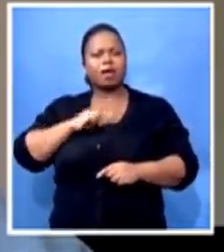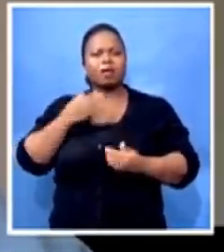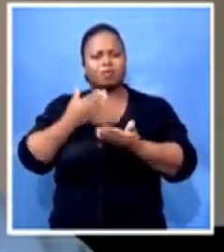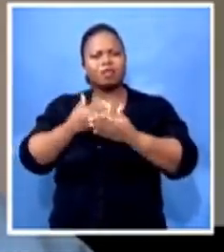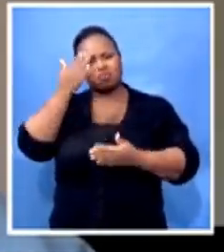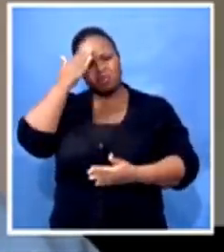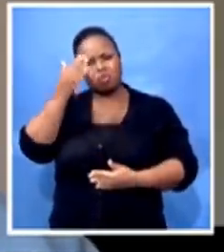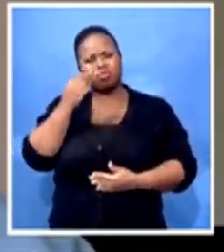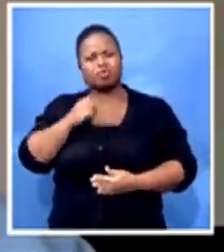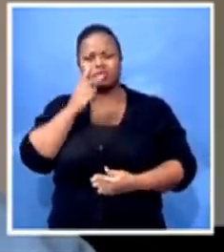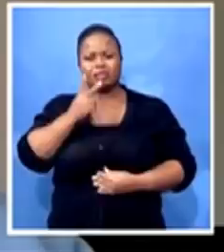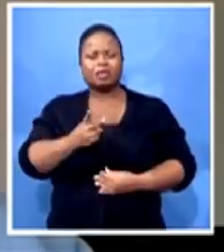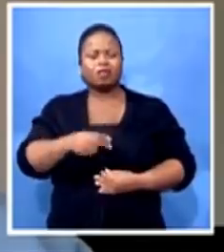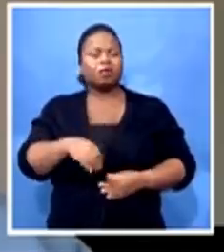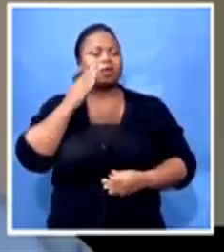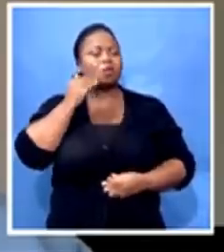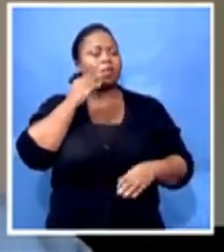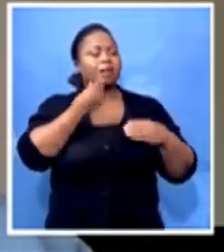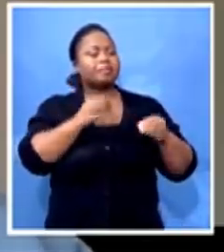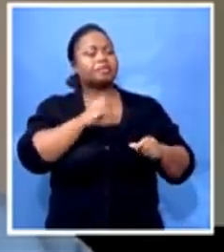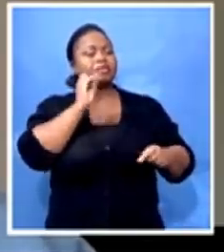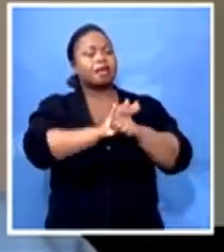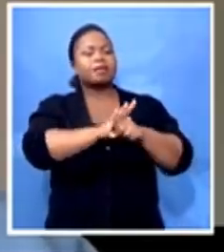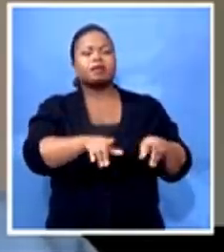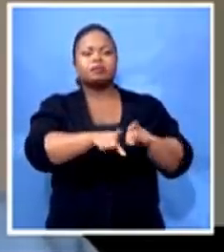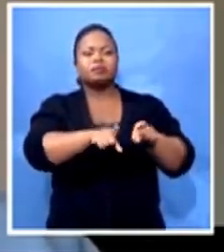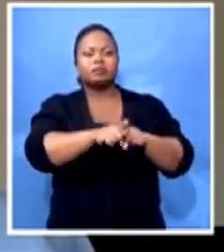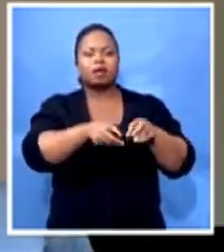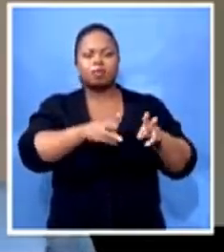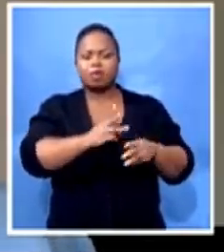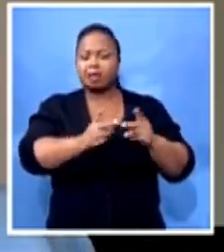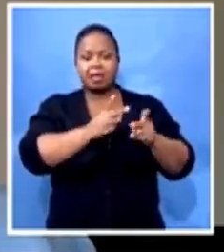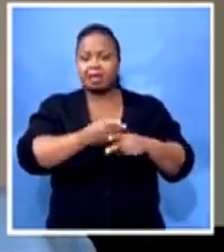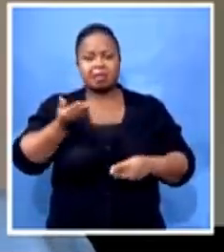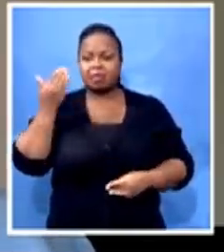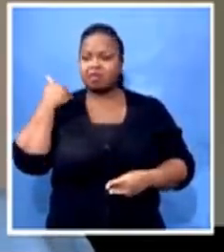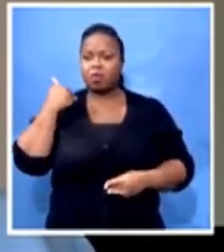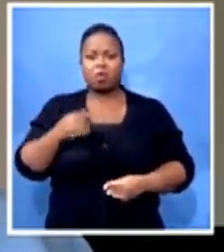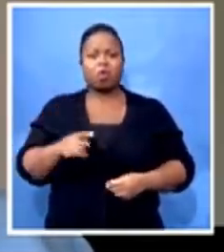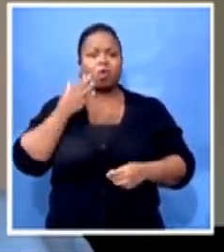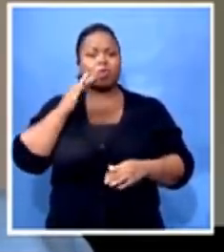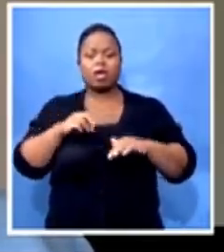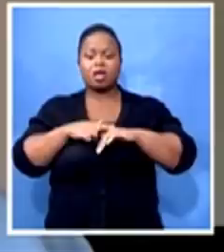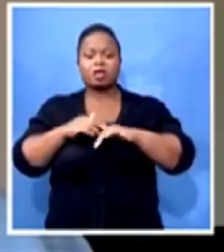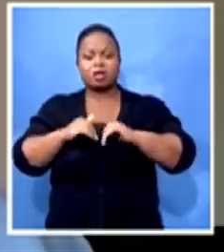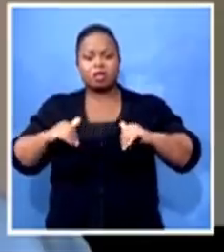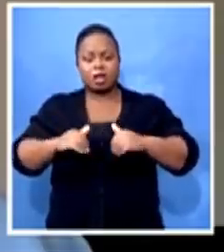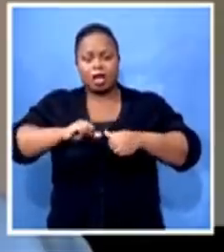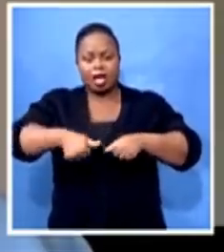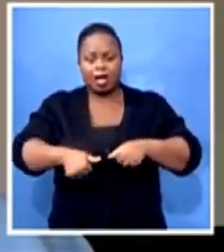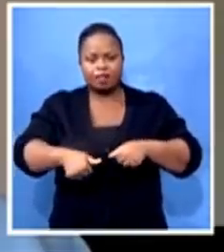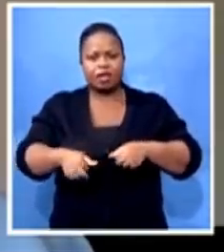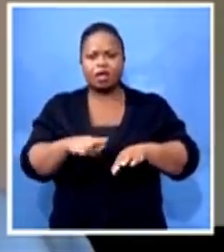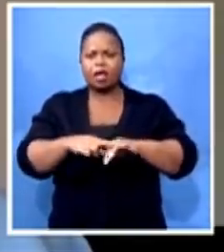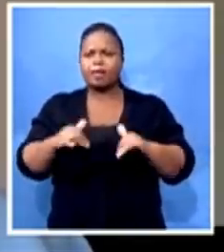on all business, right? But there was no recognition of the impact of apartheid on black